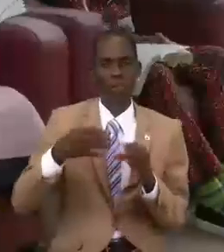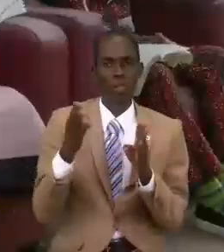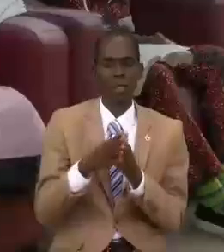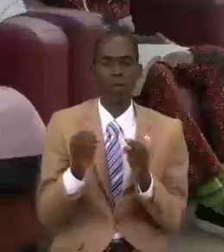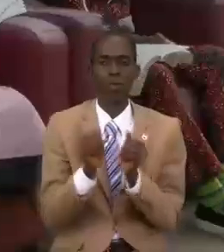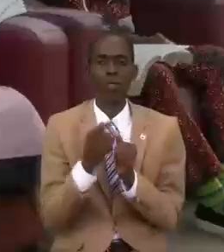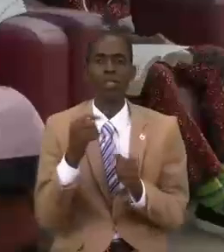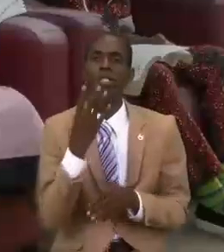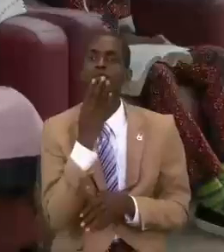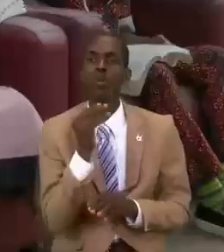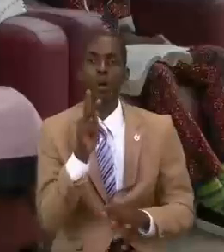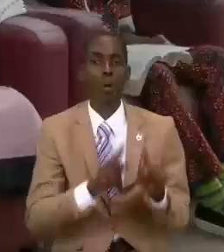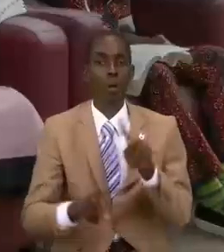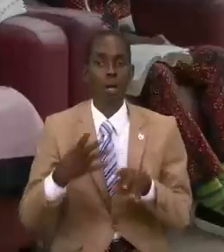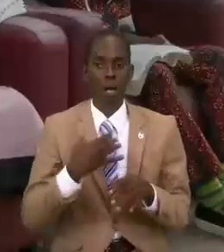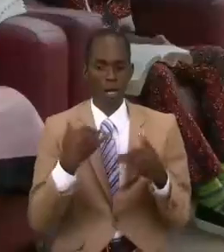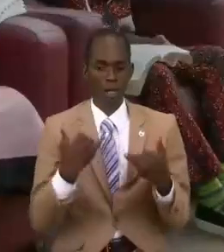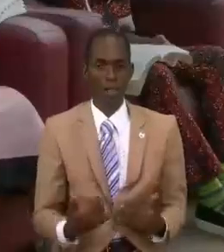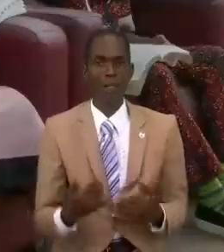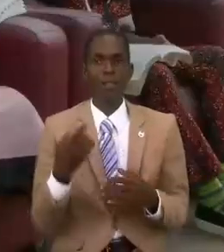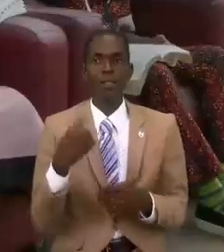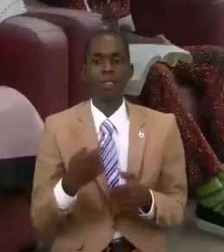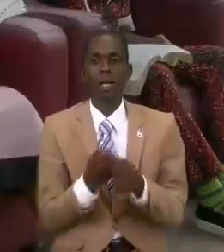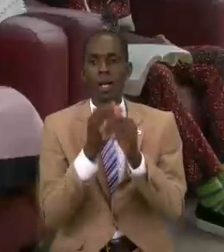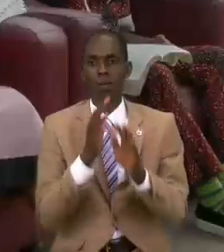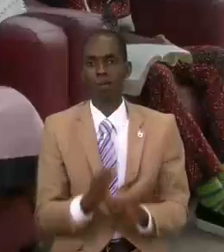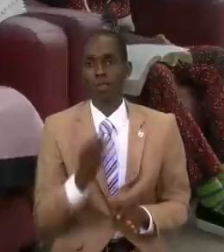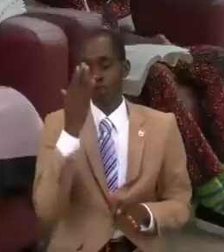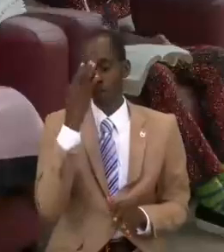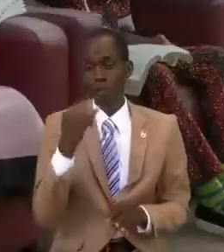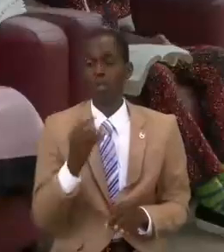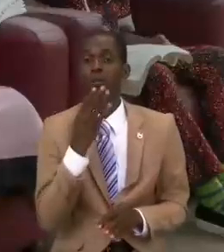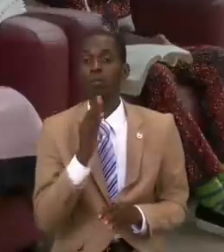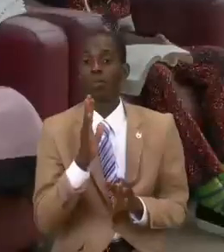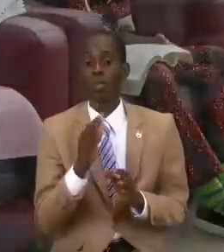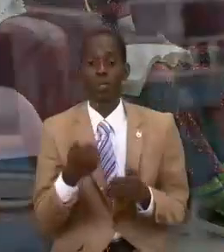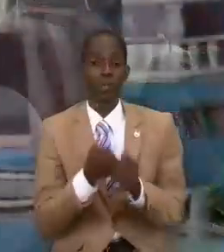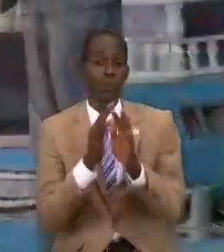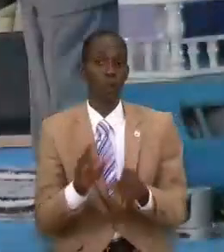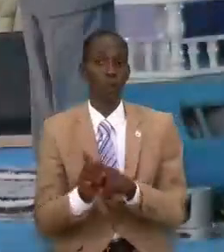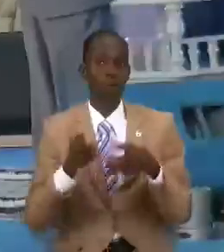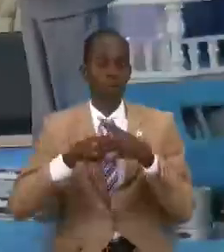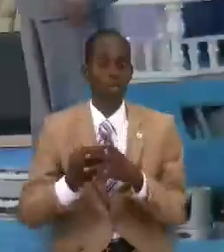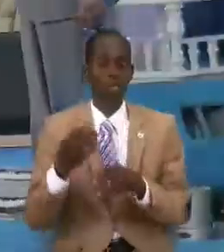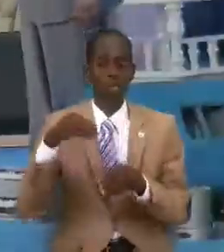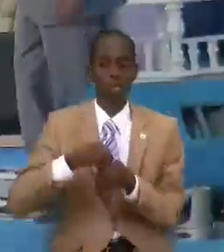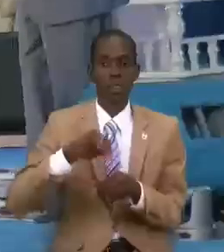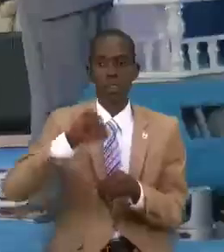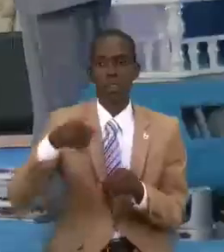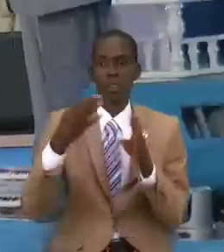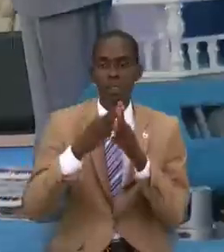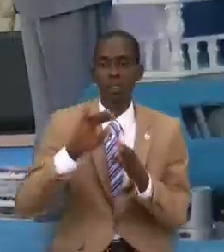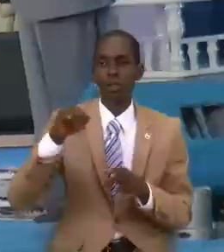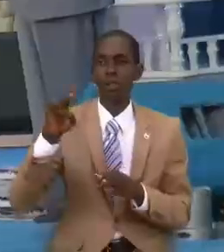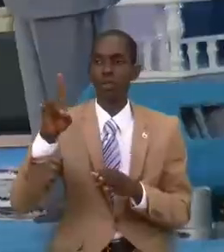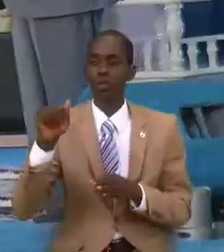you know, they started in Jerusalem and then Judea and Samaria, almost a part of Israel. And they didn't go to the uttermost part of there, to